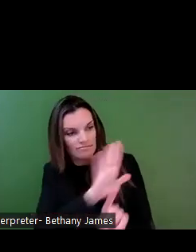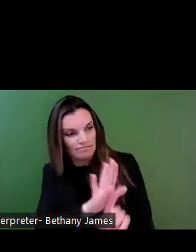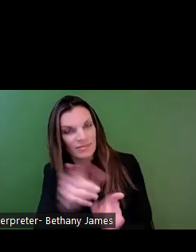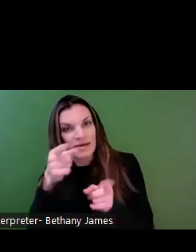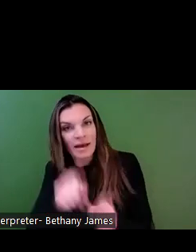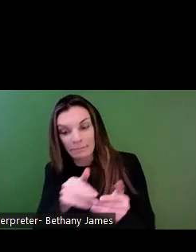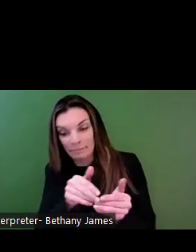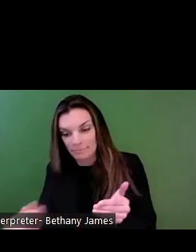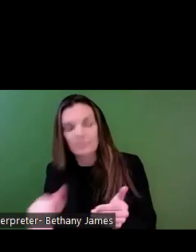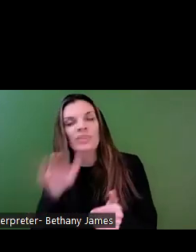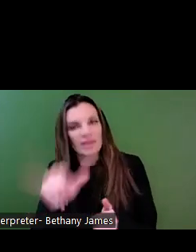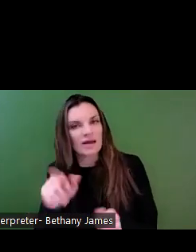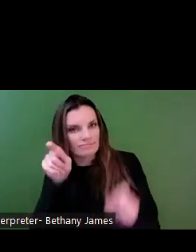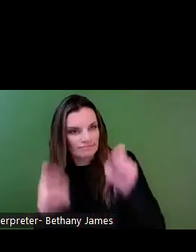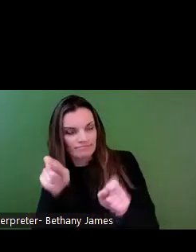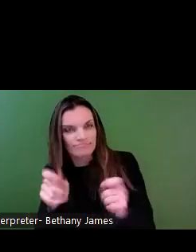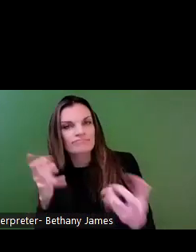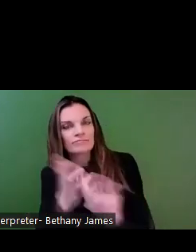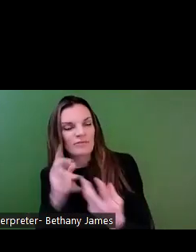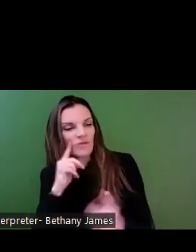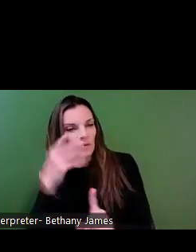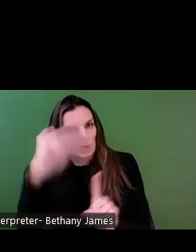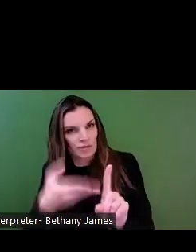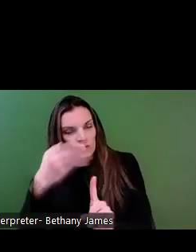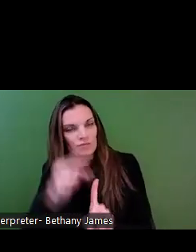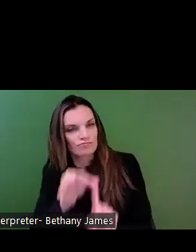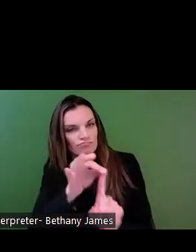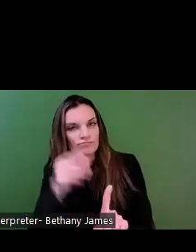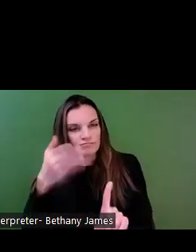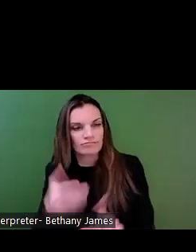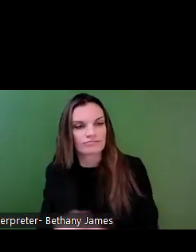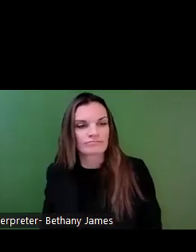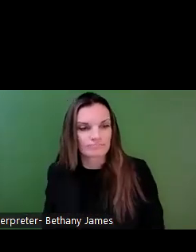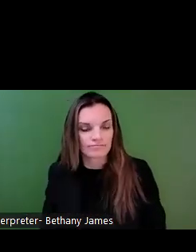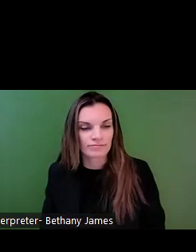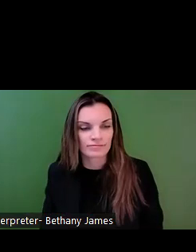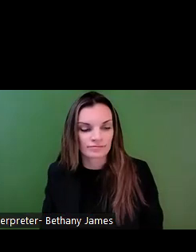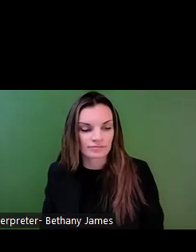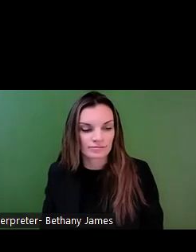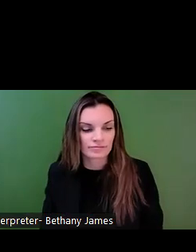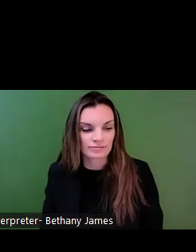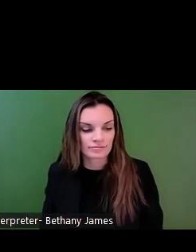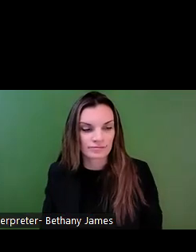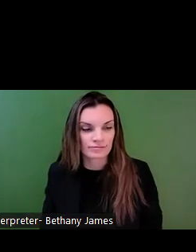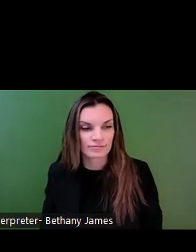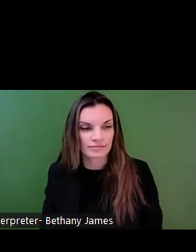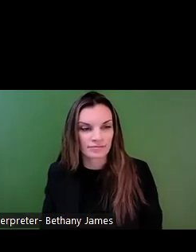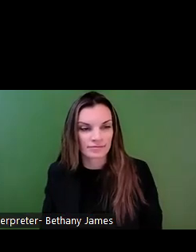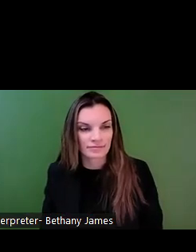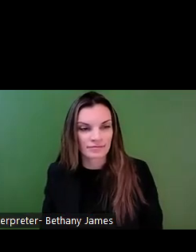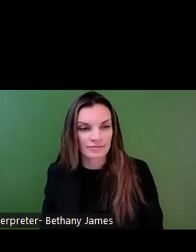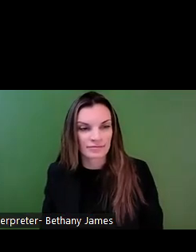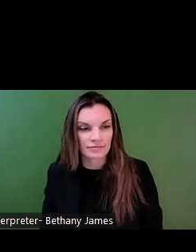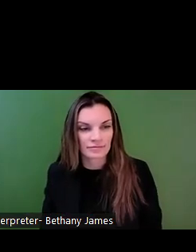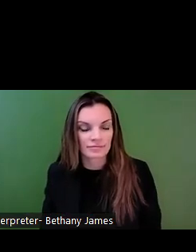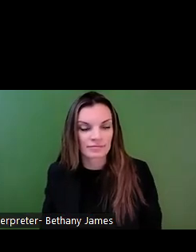various questions to identify what the limiting factors are. Questions often taken into consideration include, what limitations is